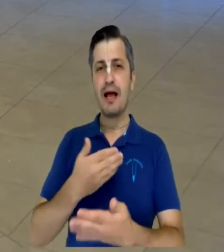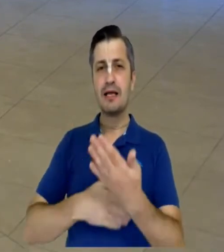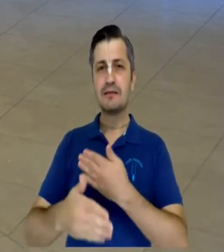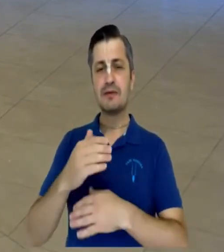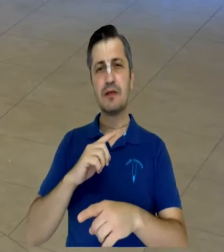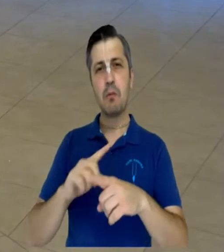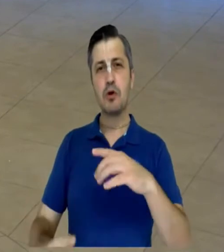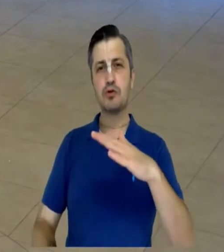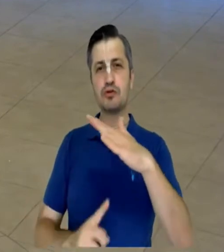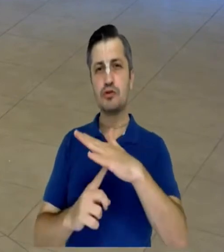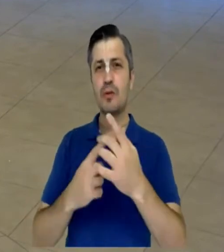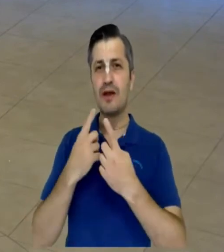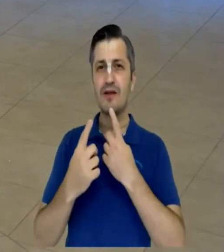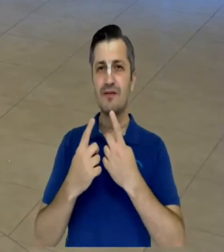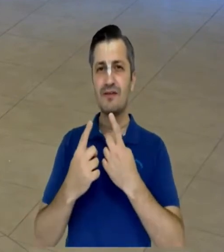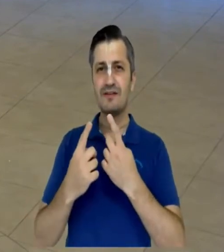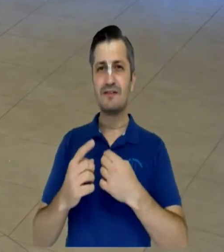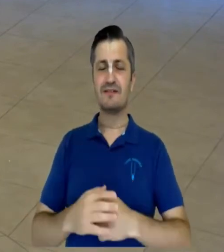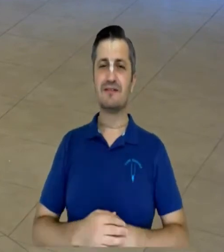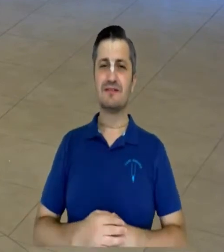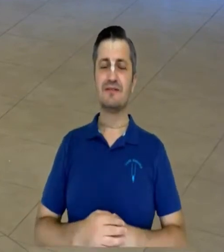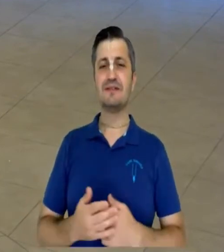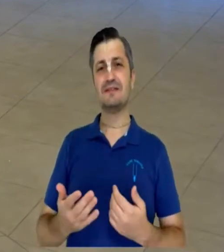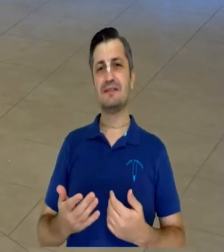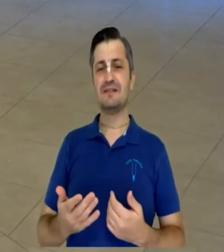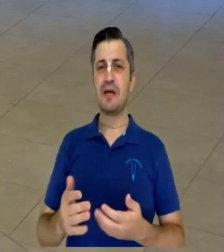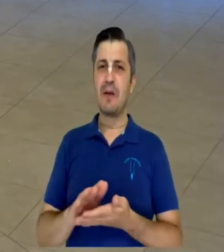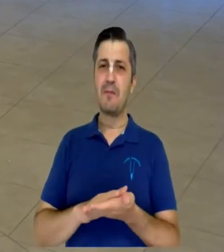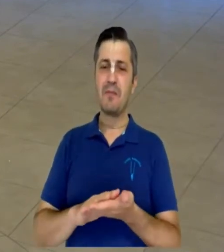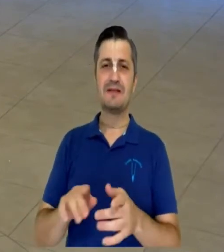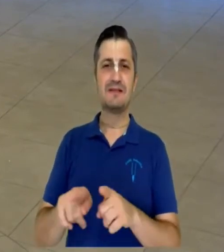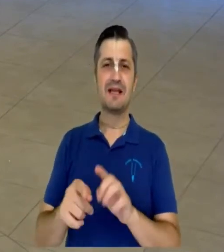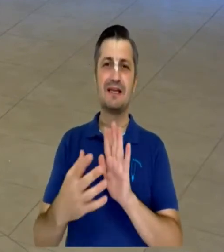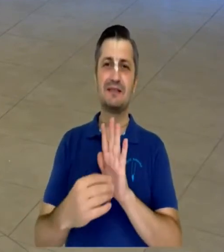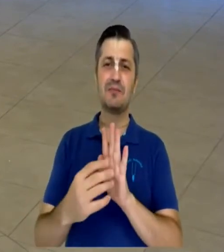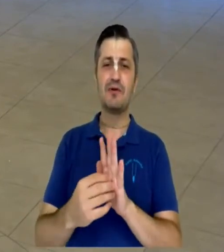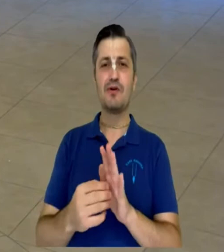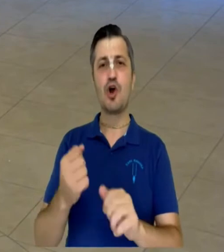on a golden platter, so to speak. And